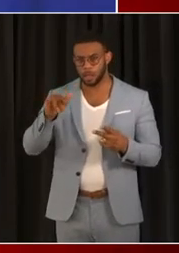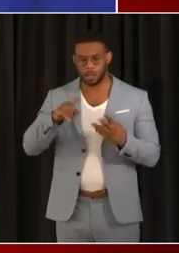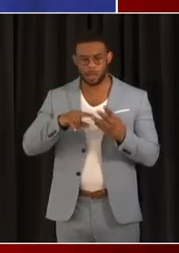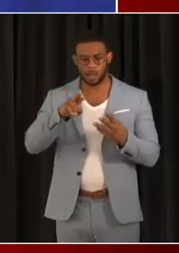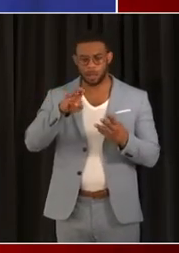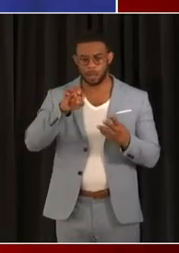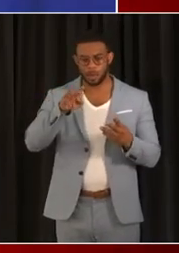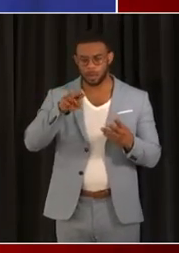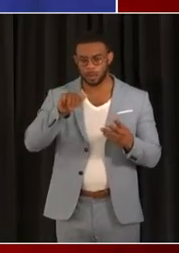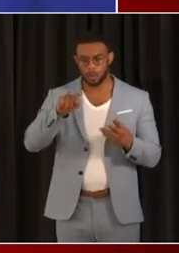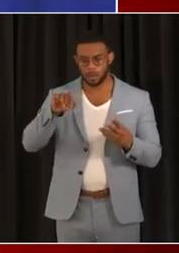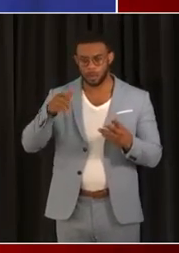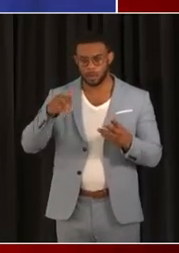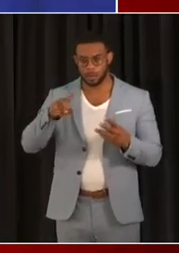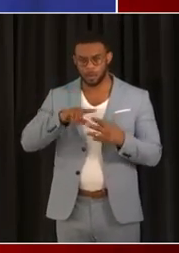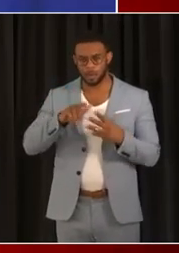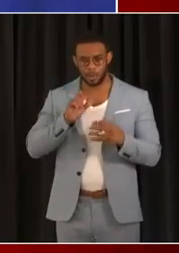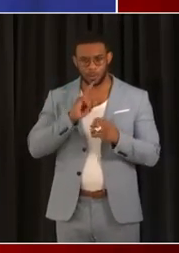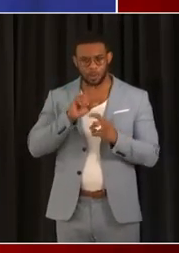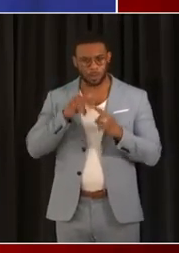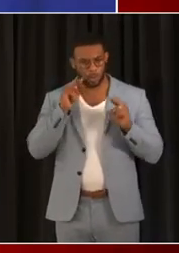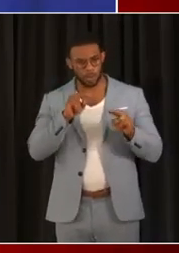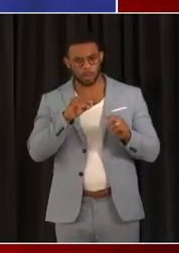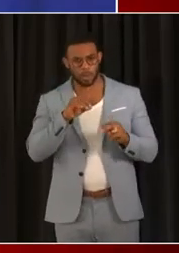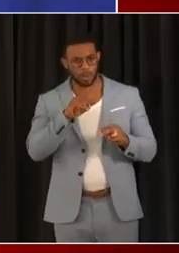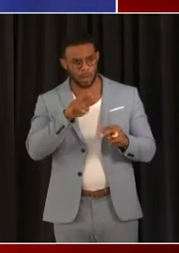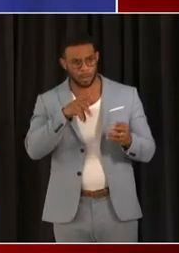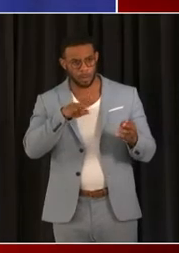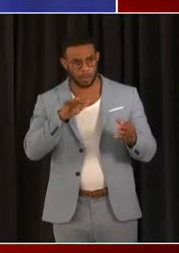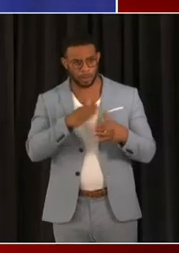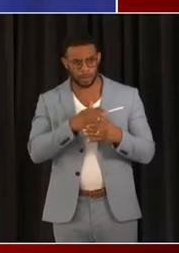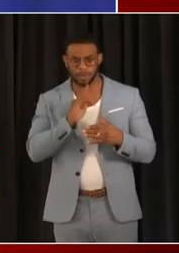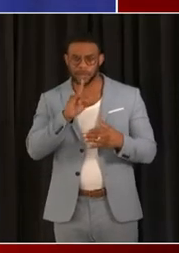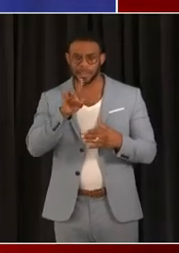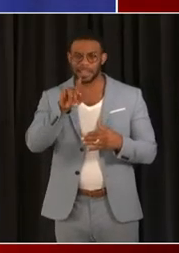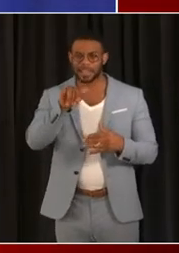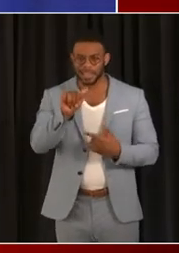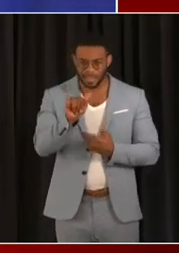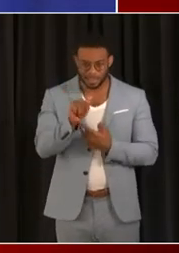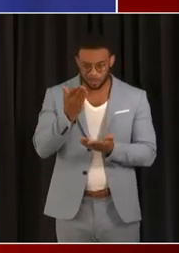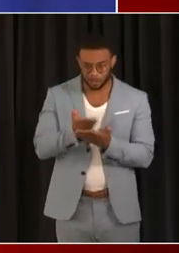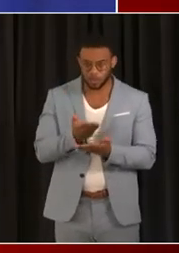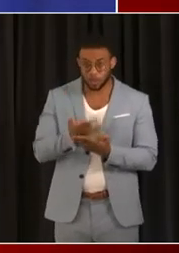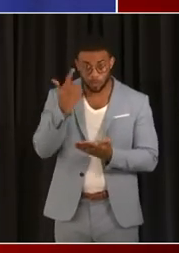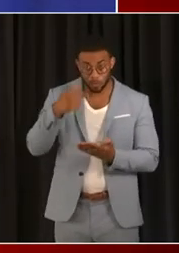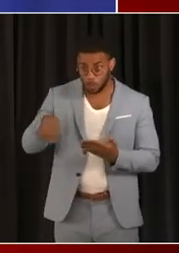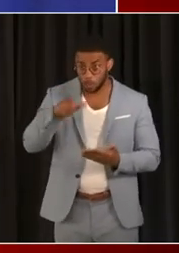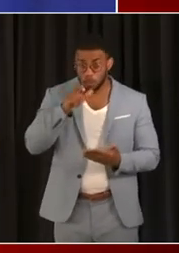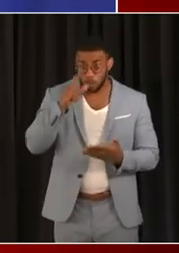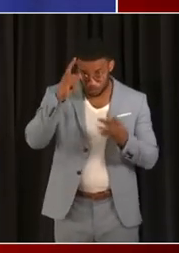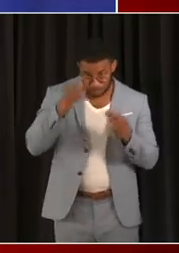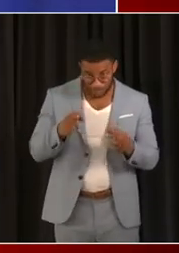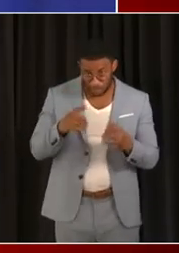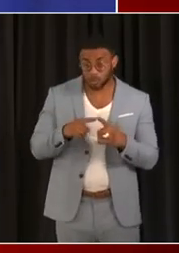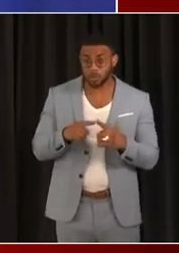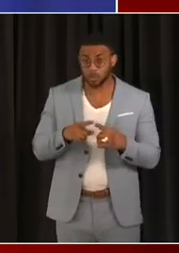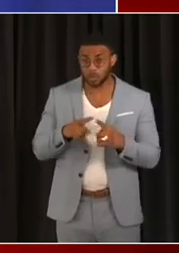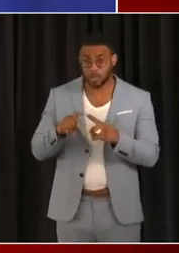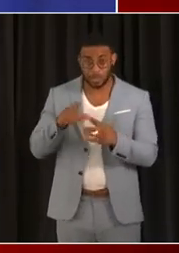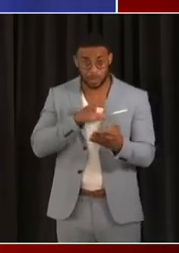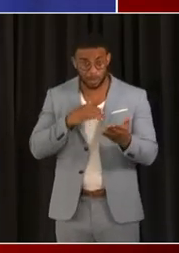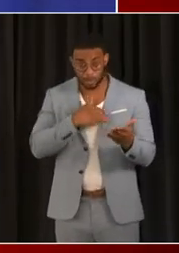And so what we have to make certain that we look at what Dr. Perry sharing is the data. Because for those who choose